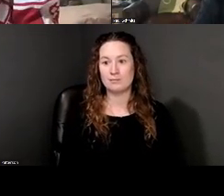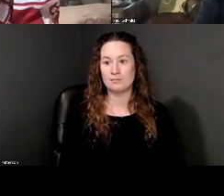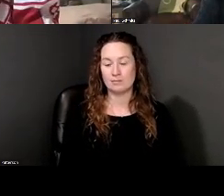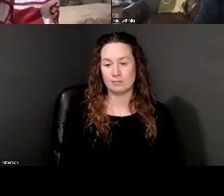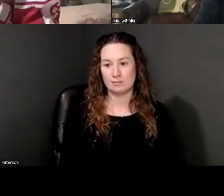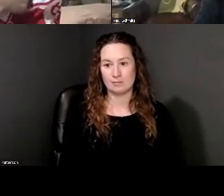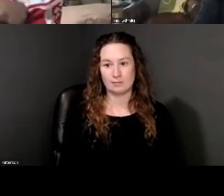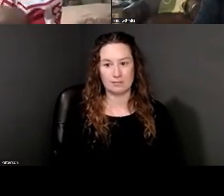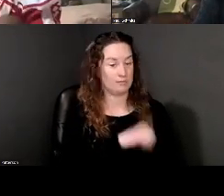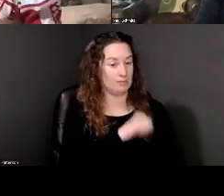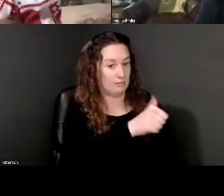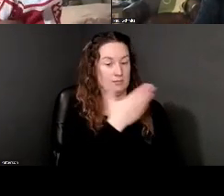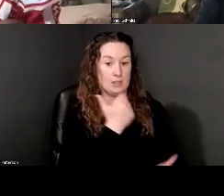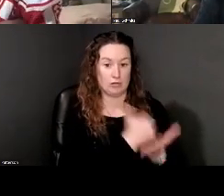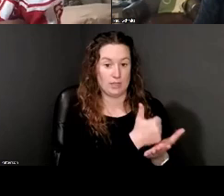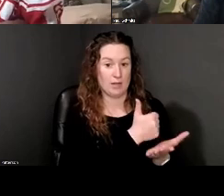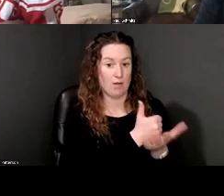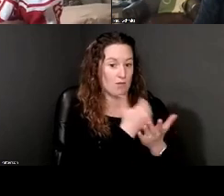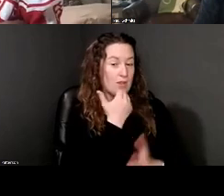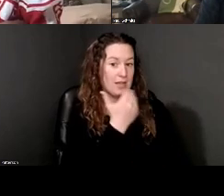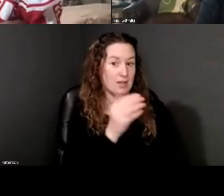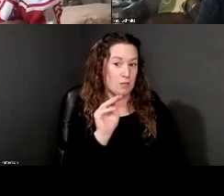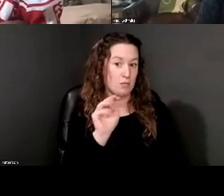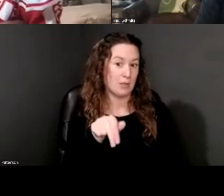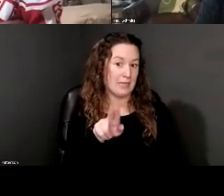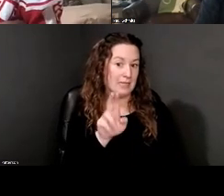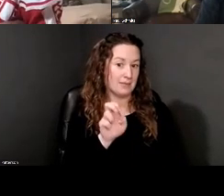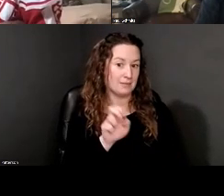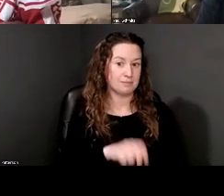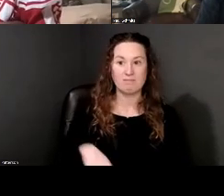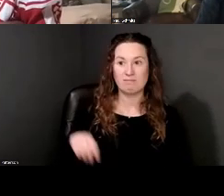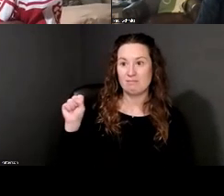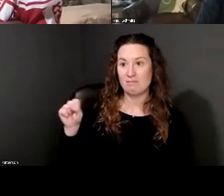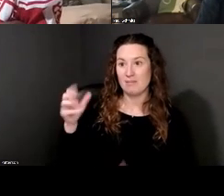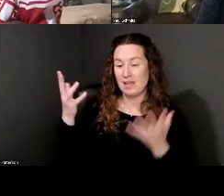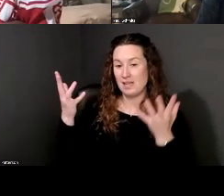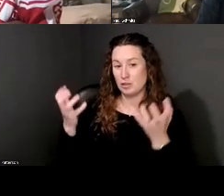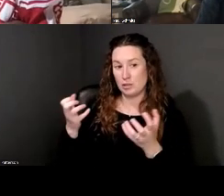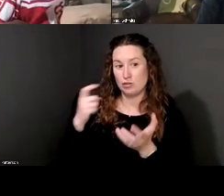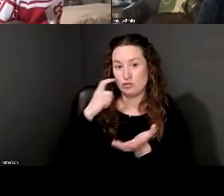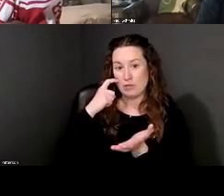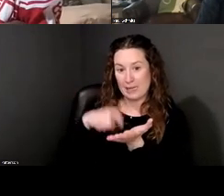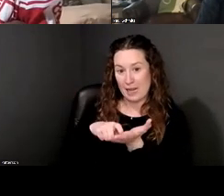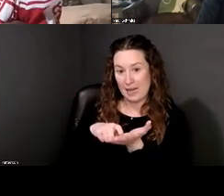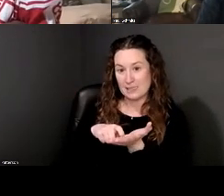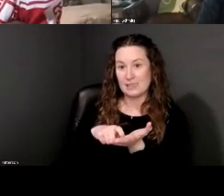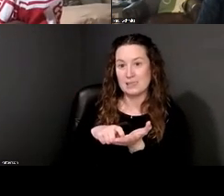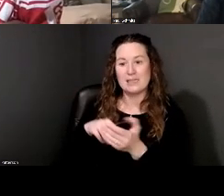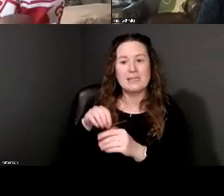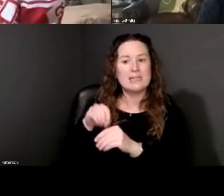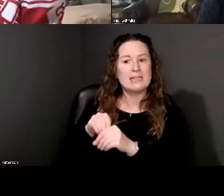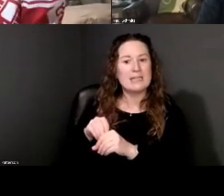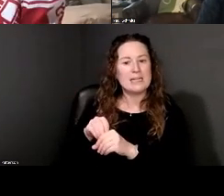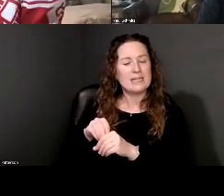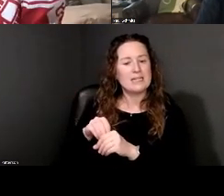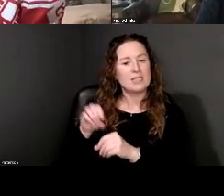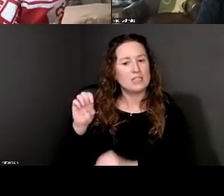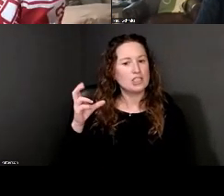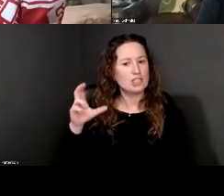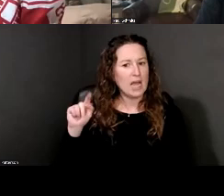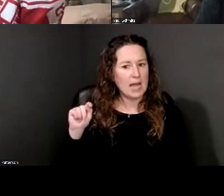That's really helpful, Monique. Thank you. Yeah. I just wanted to recognize that you know, in the chat and questions, we've shared